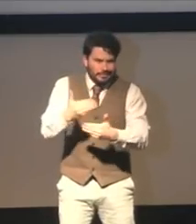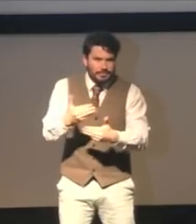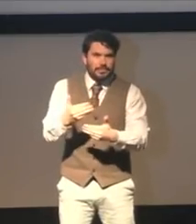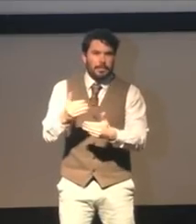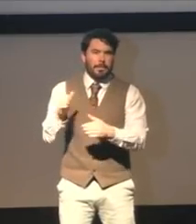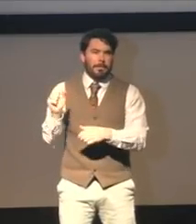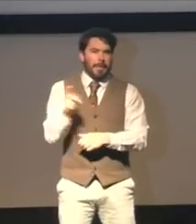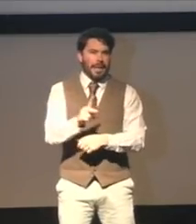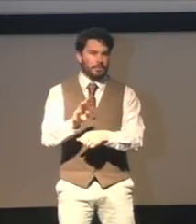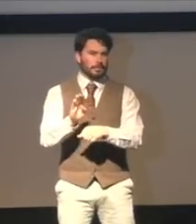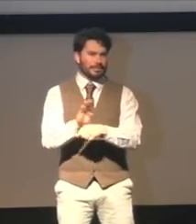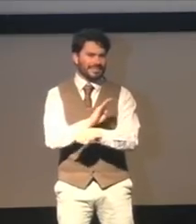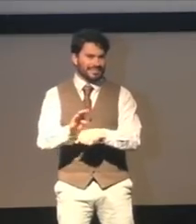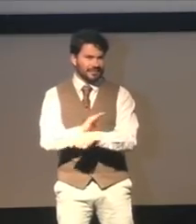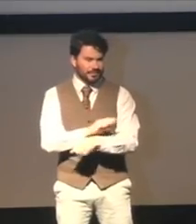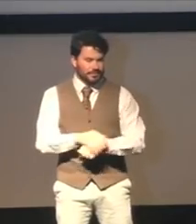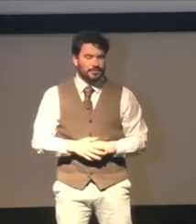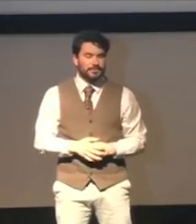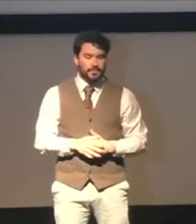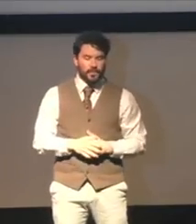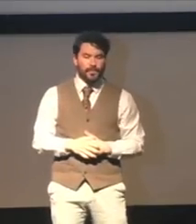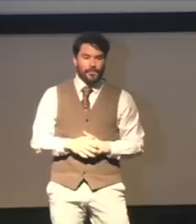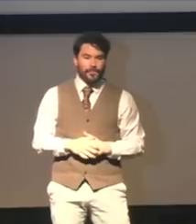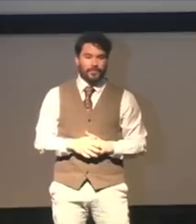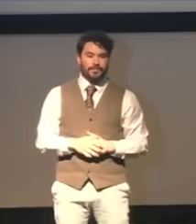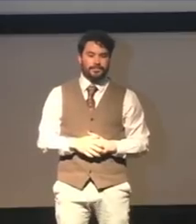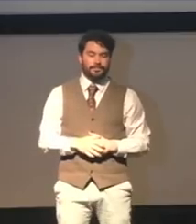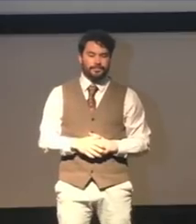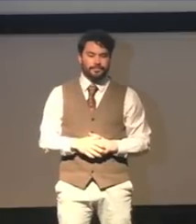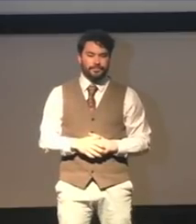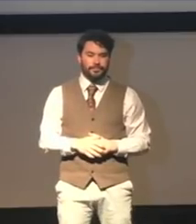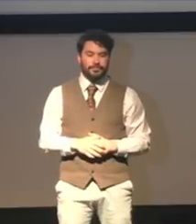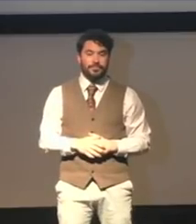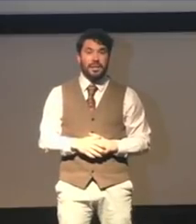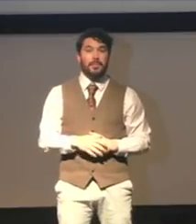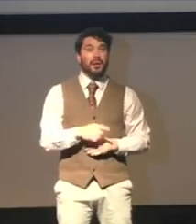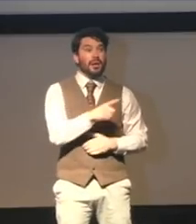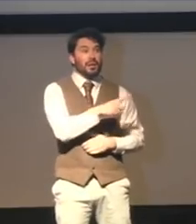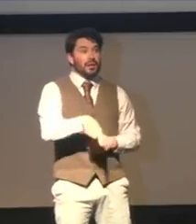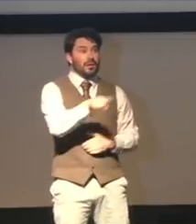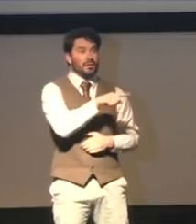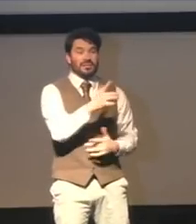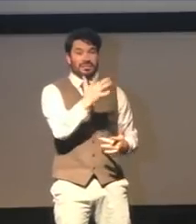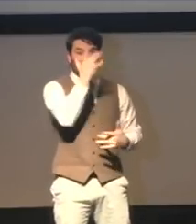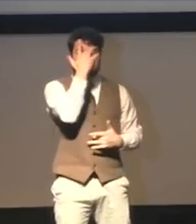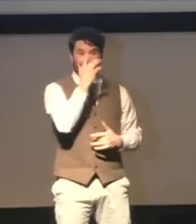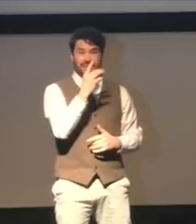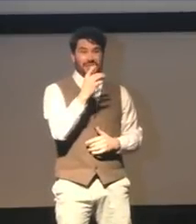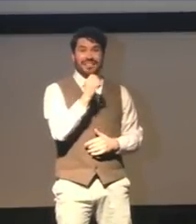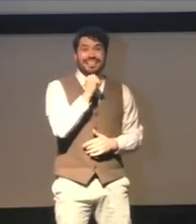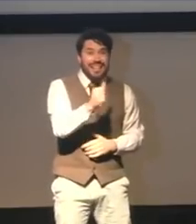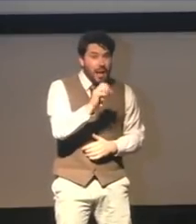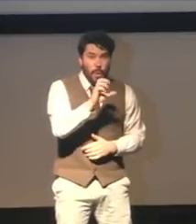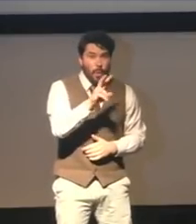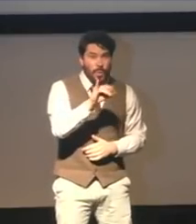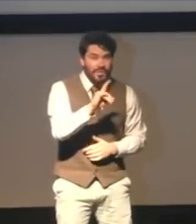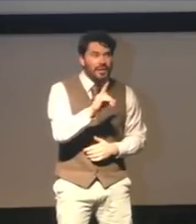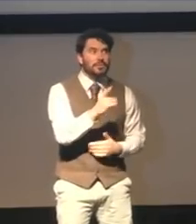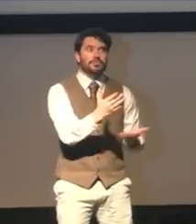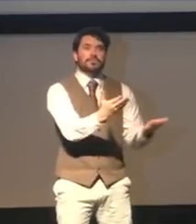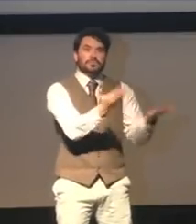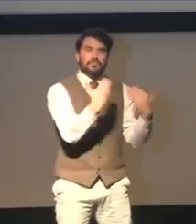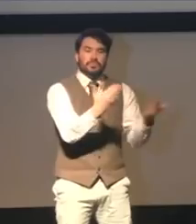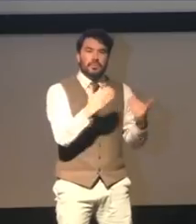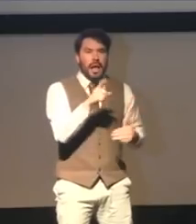economy. We also have to increase the access to our non-COVID patients. We have a lot of patients that we have delayed